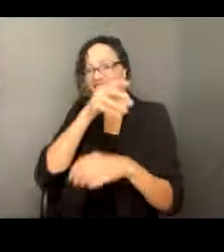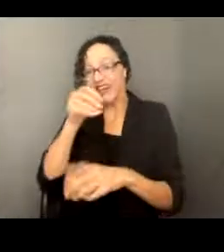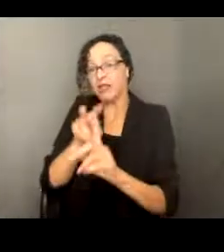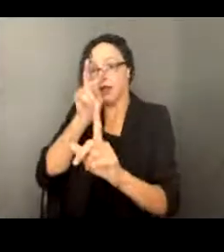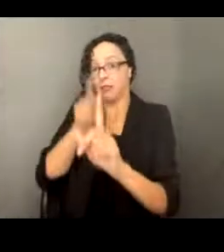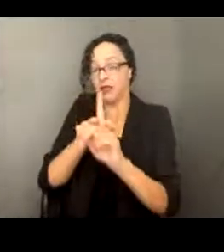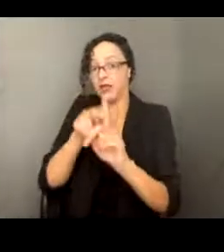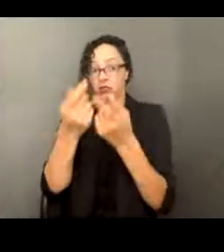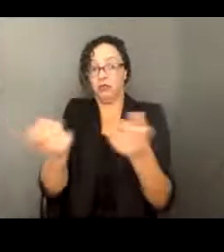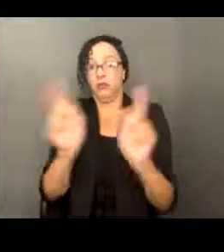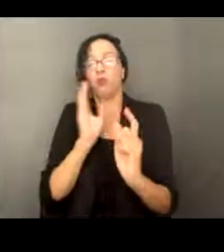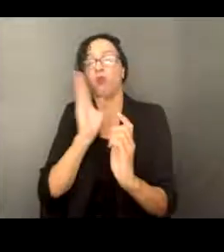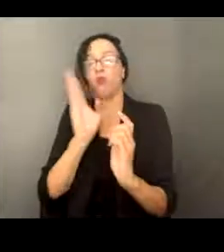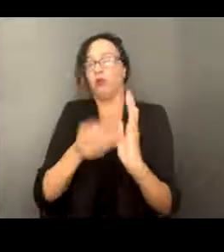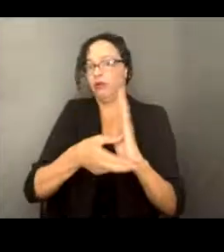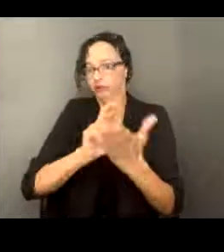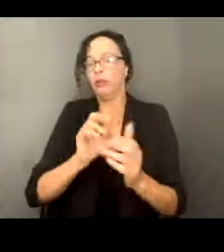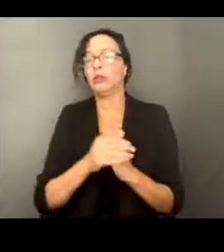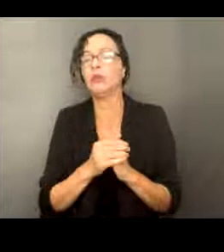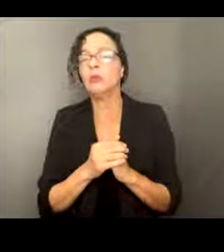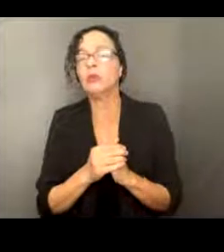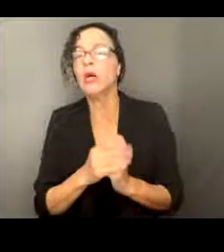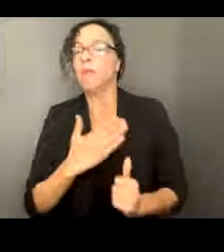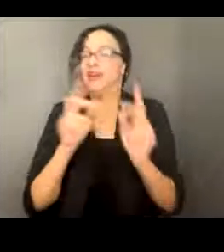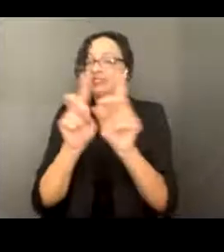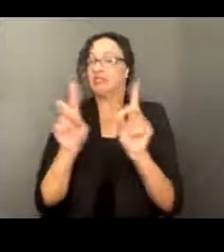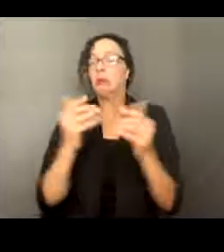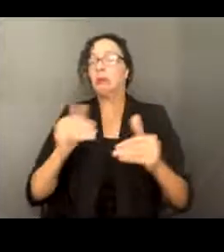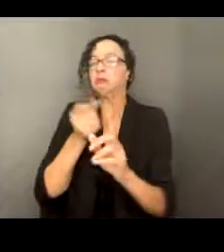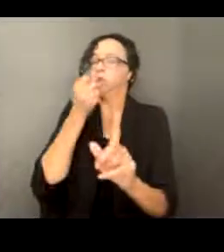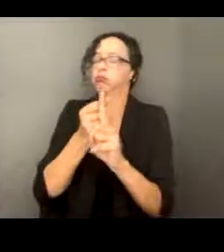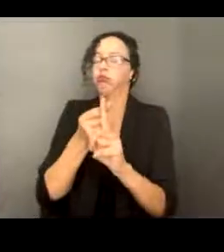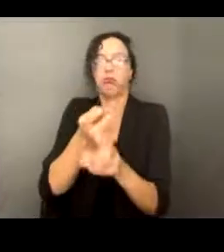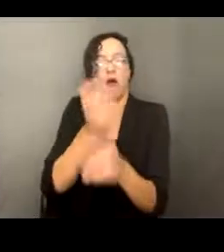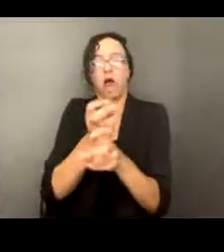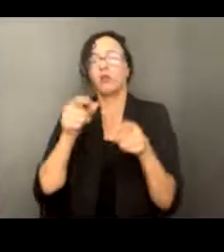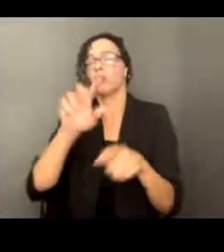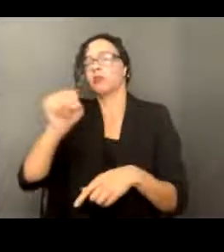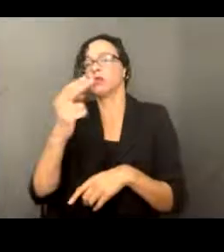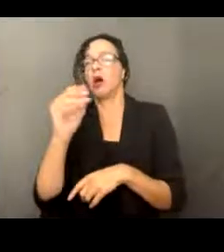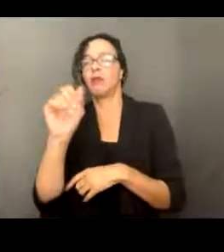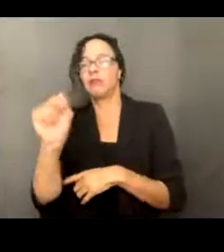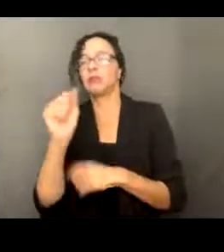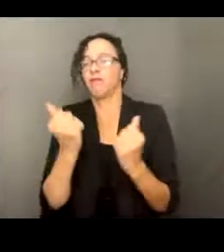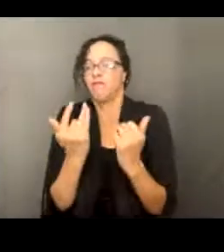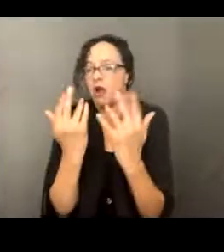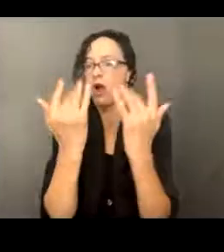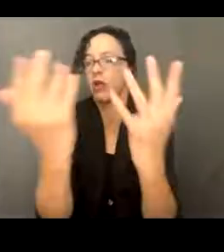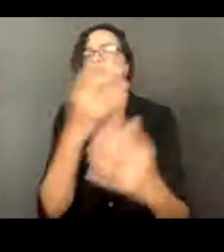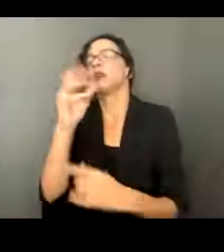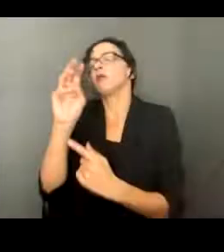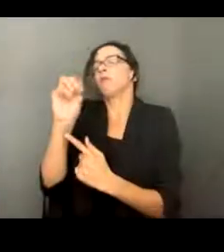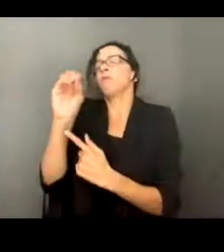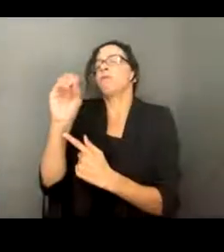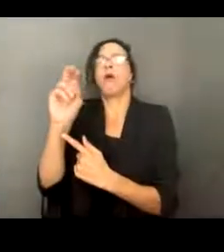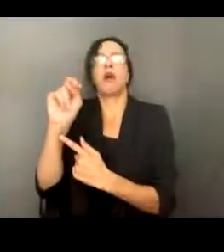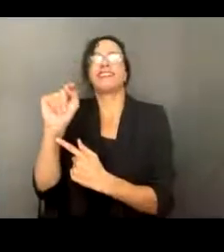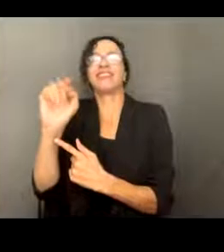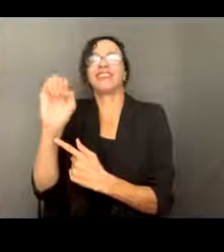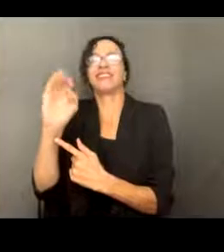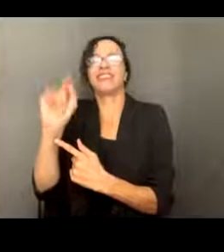My district was hit hard in the Thomas Fire, the Montecito debris flow, and we are rebuilding our community since then